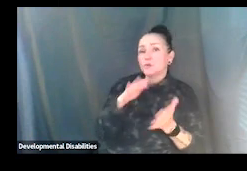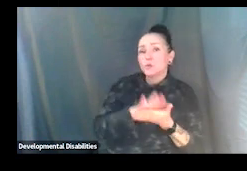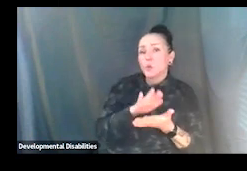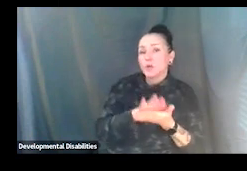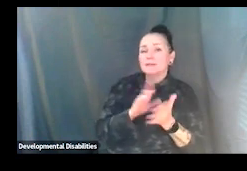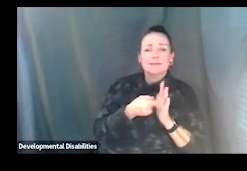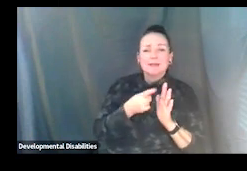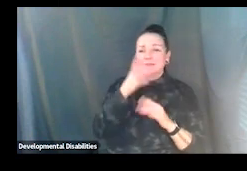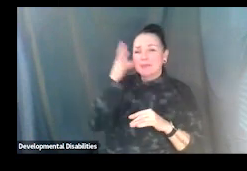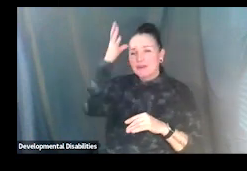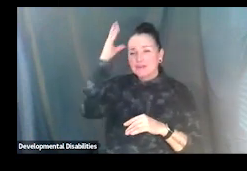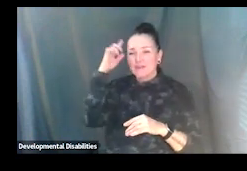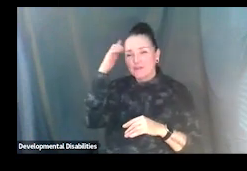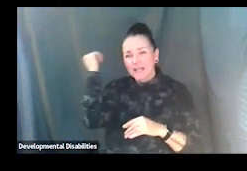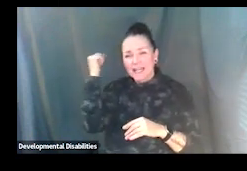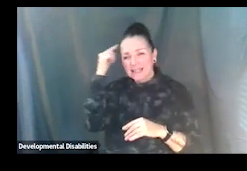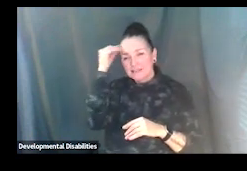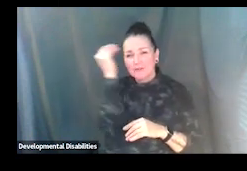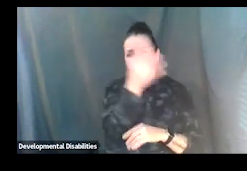have you solved the